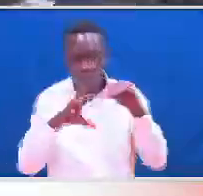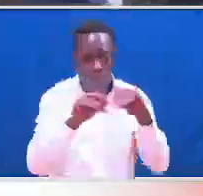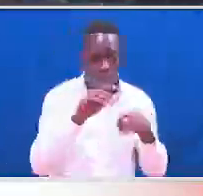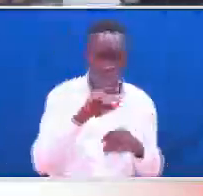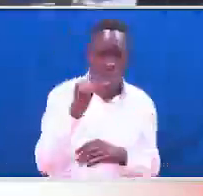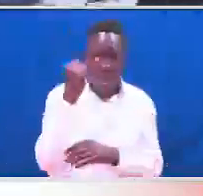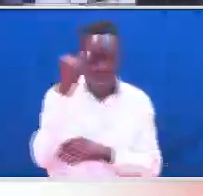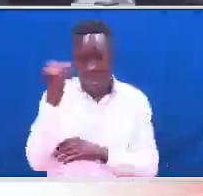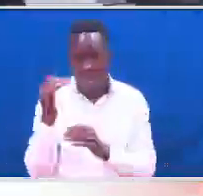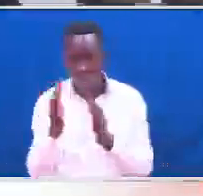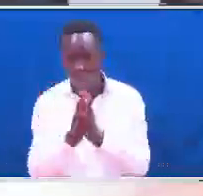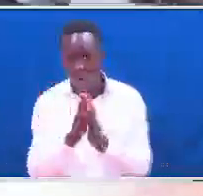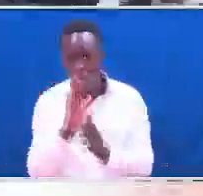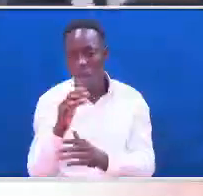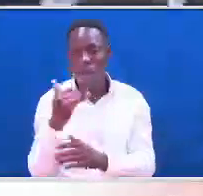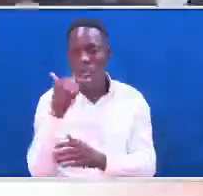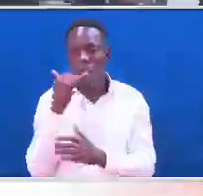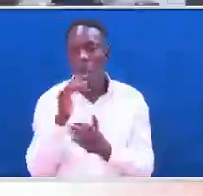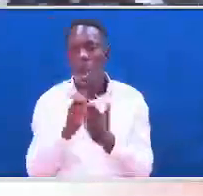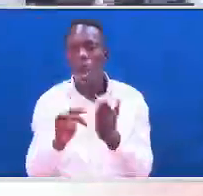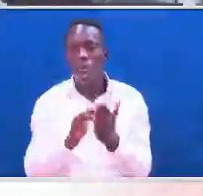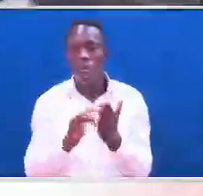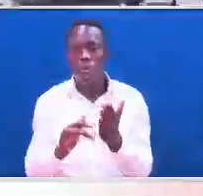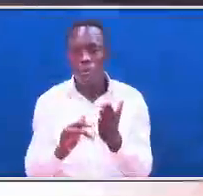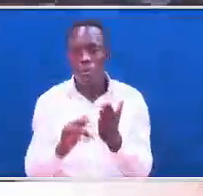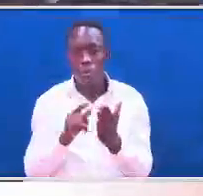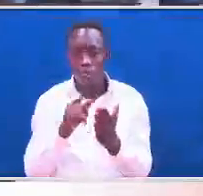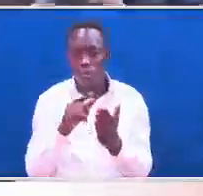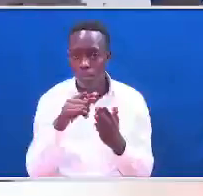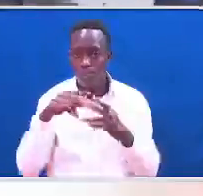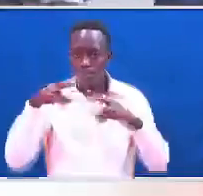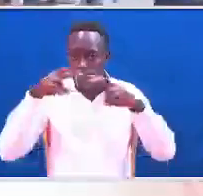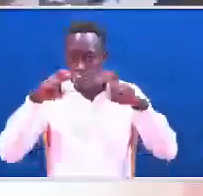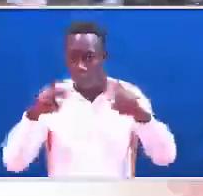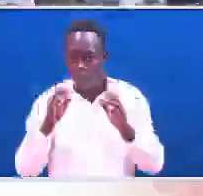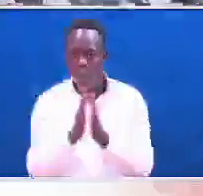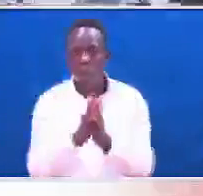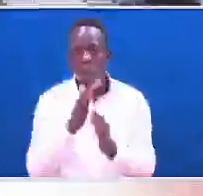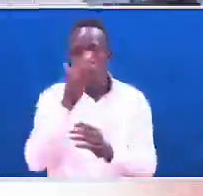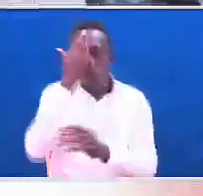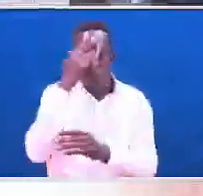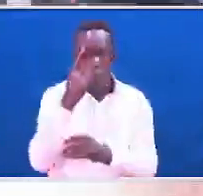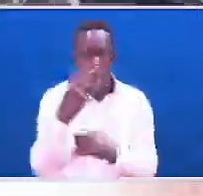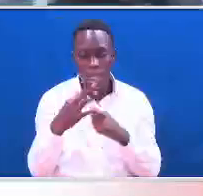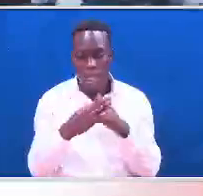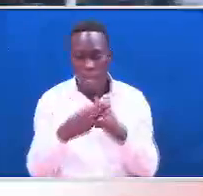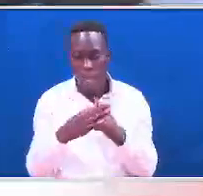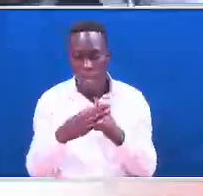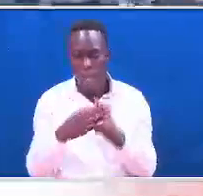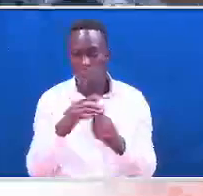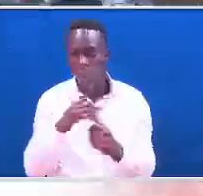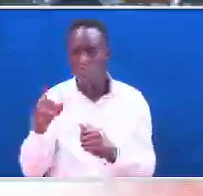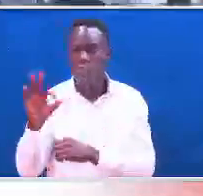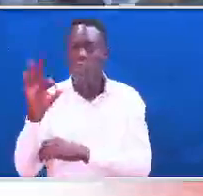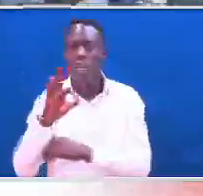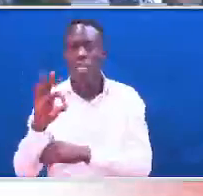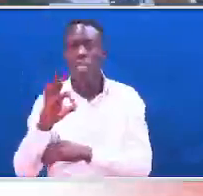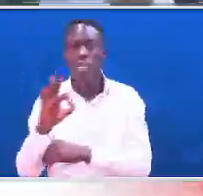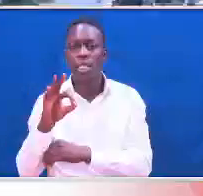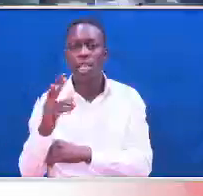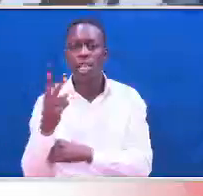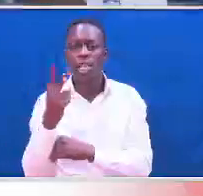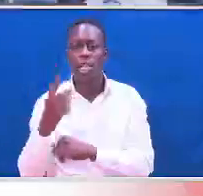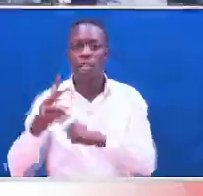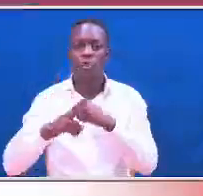the One Pulse mobile app. The study was conducted between Monday the 28th of June through to Friday the 2nd of